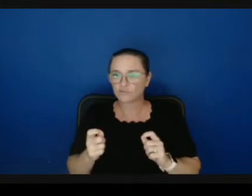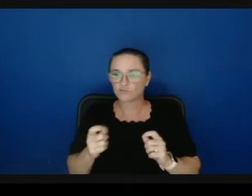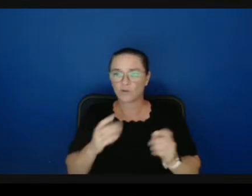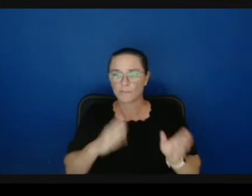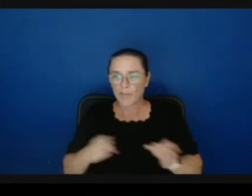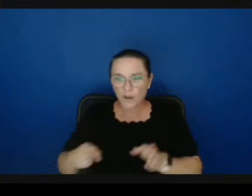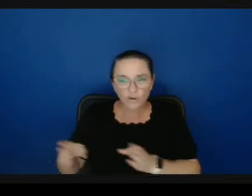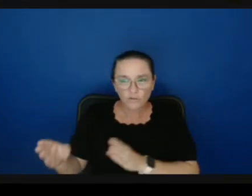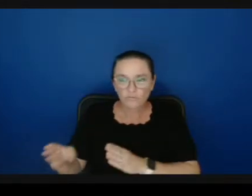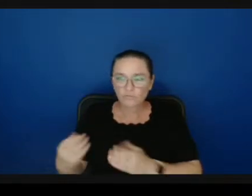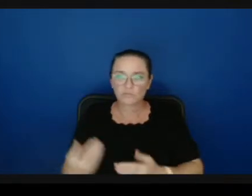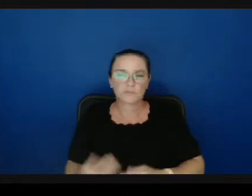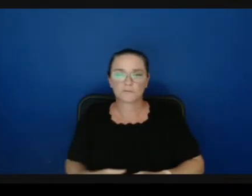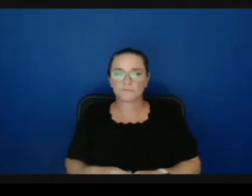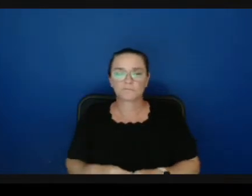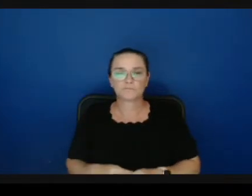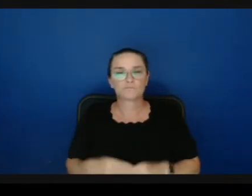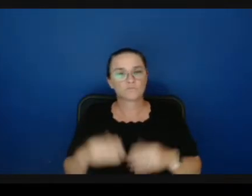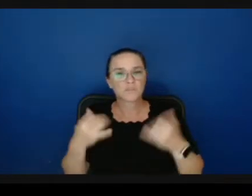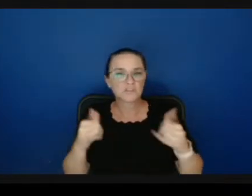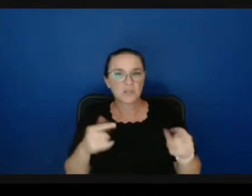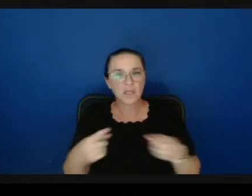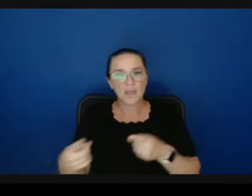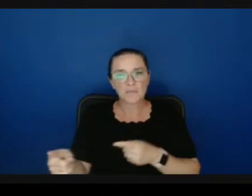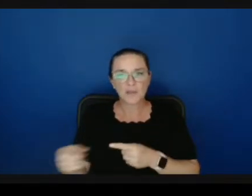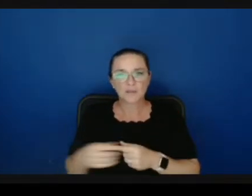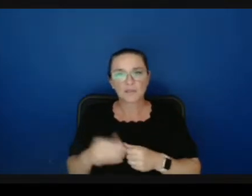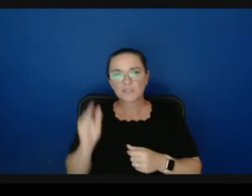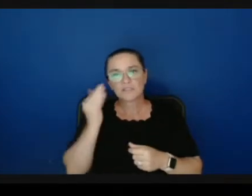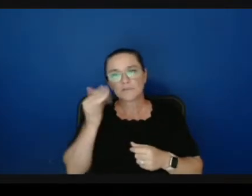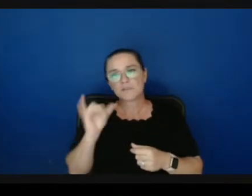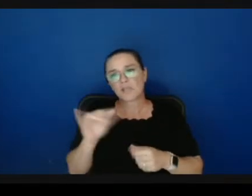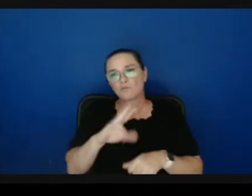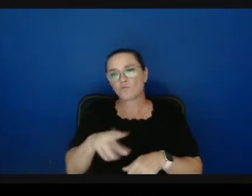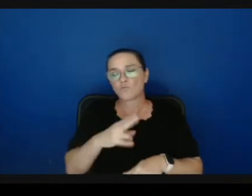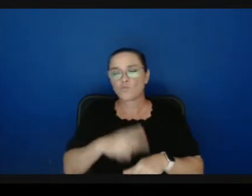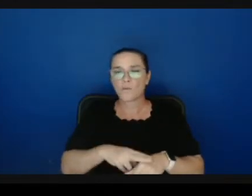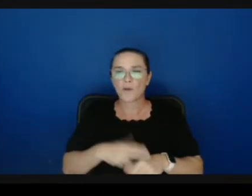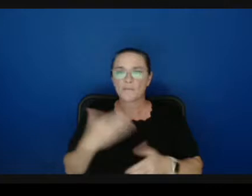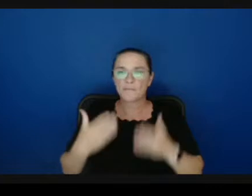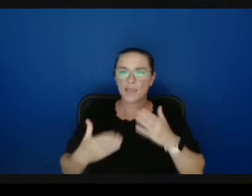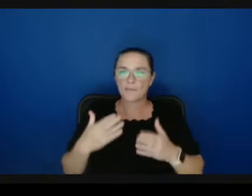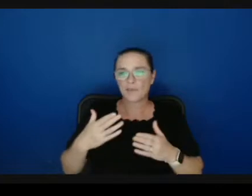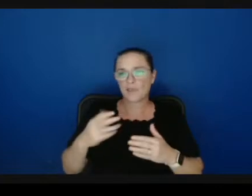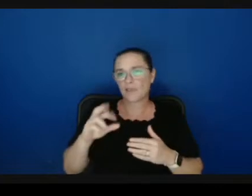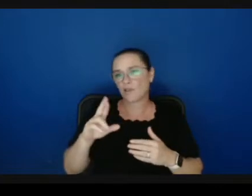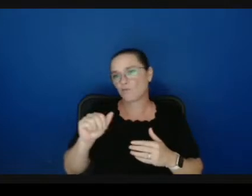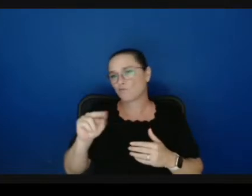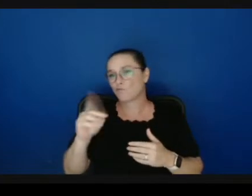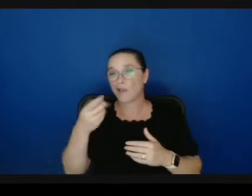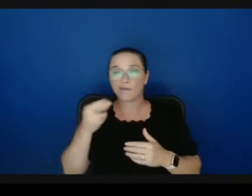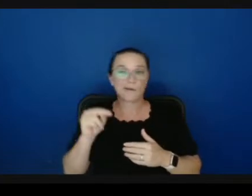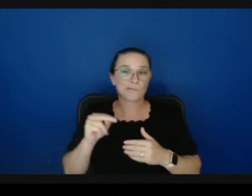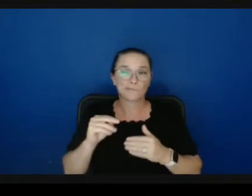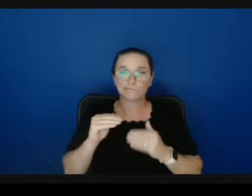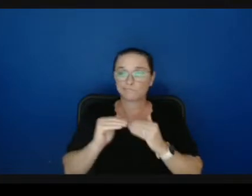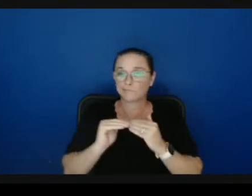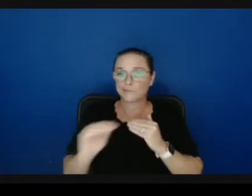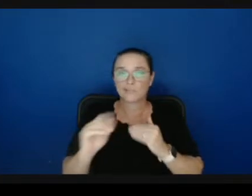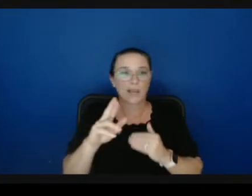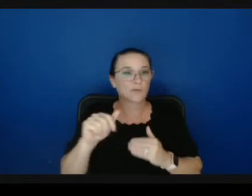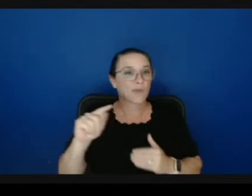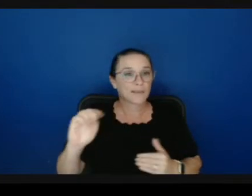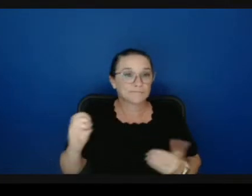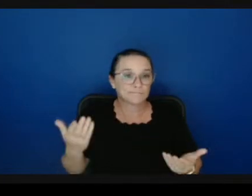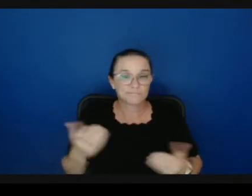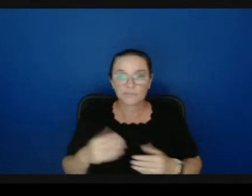here. So still ongoing. It seems like fairly normal, maybe a random steady rate there. And all the action